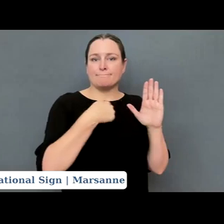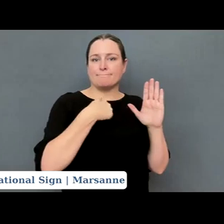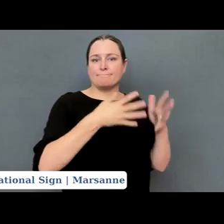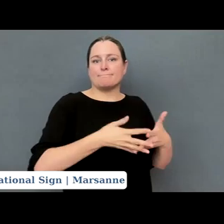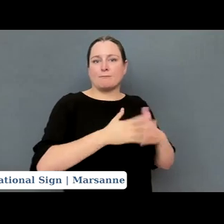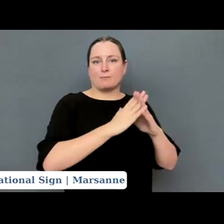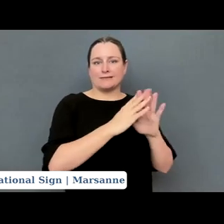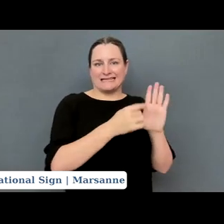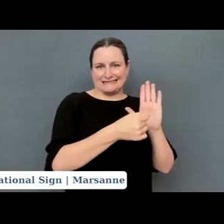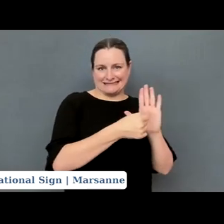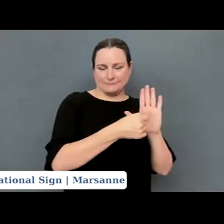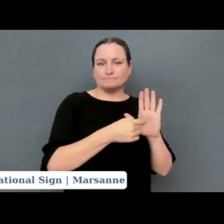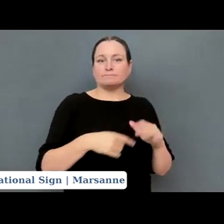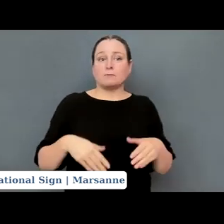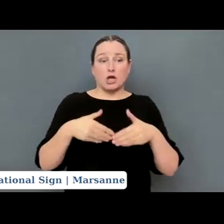Community Monitoring.